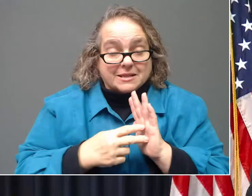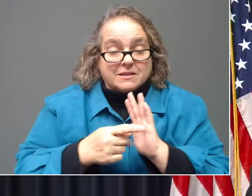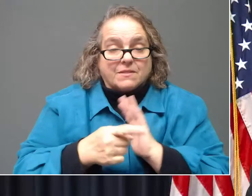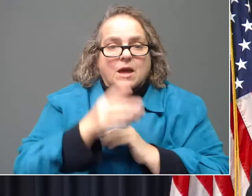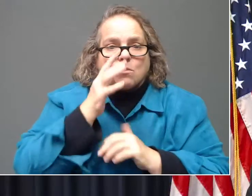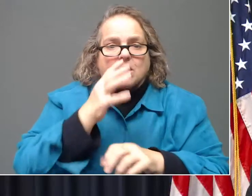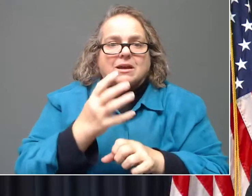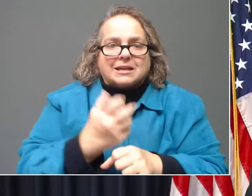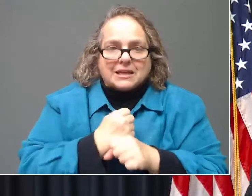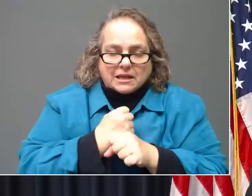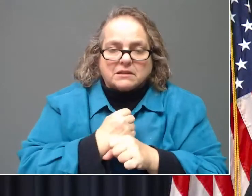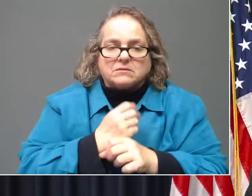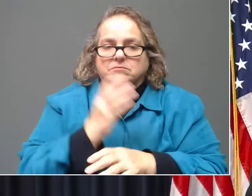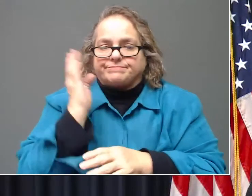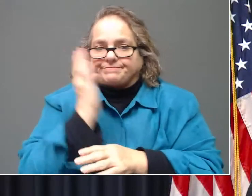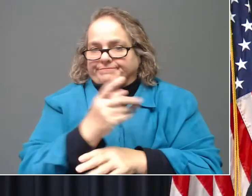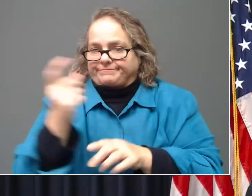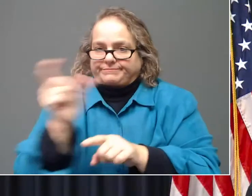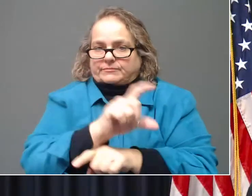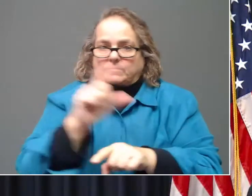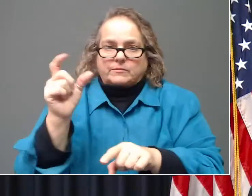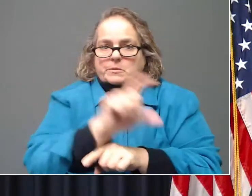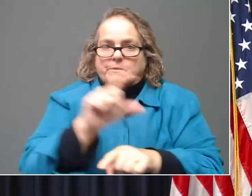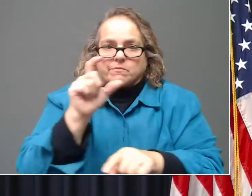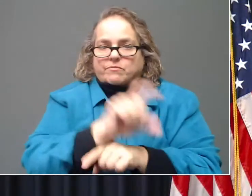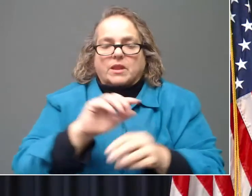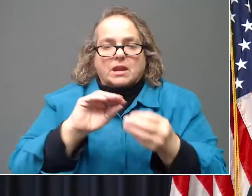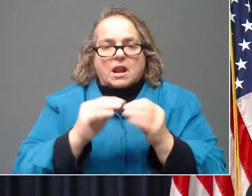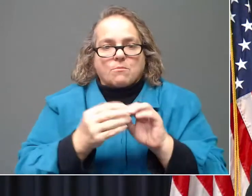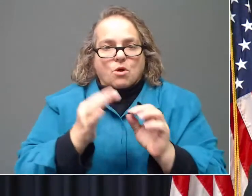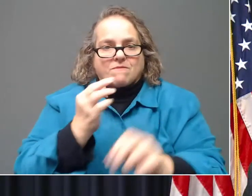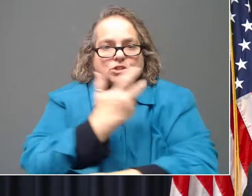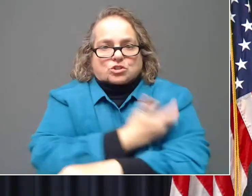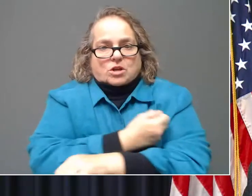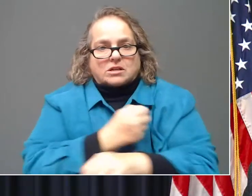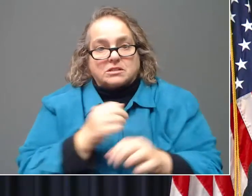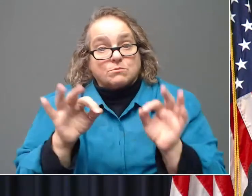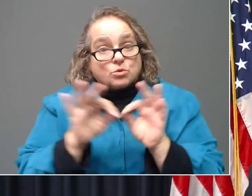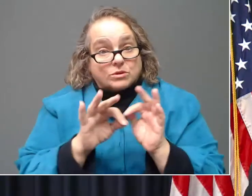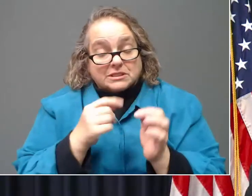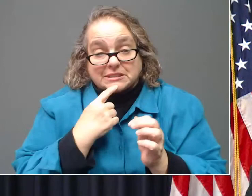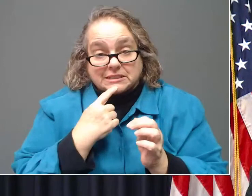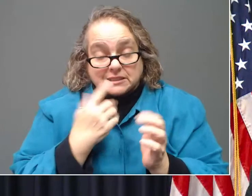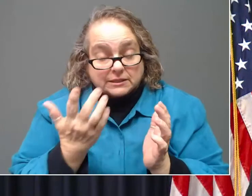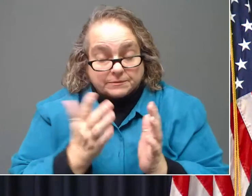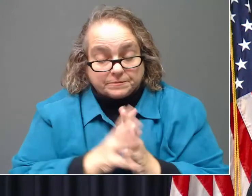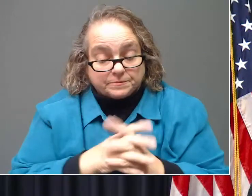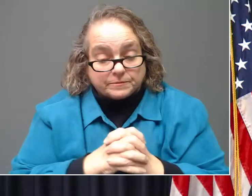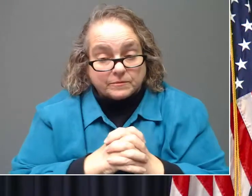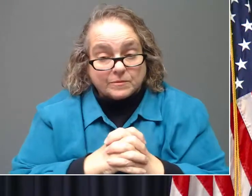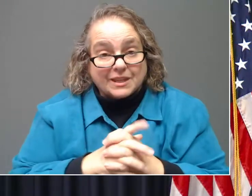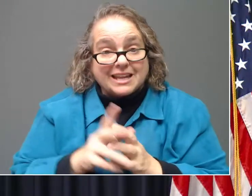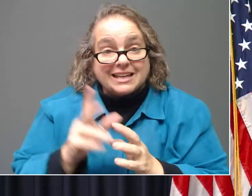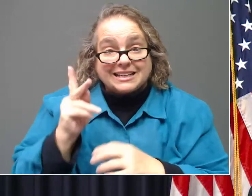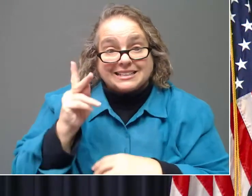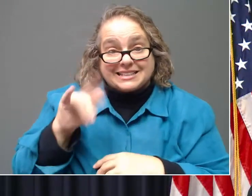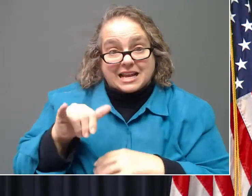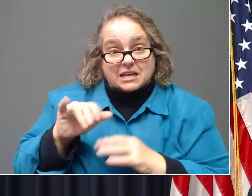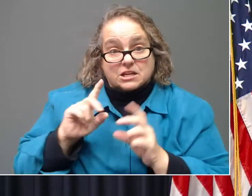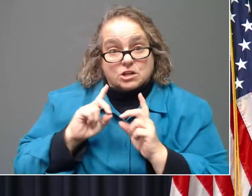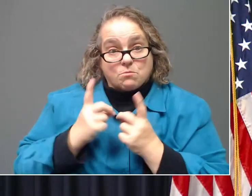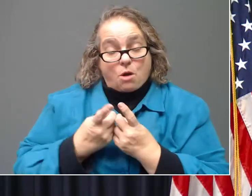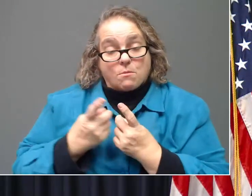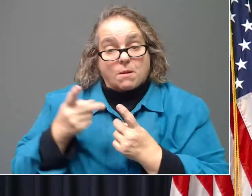supply. Now, it's important to stop here and say this. The Kentucky Department for Public Health is continuing to work